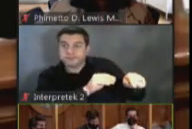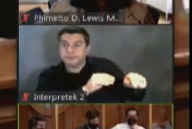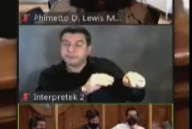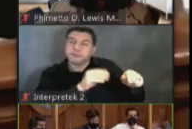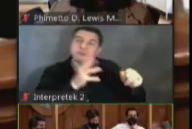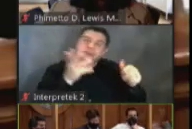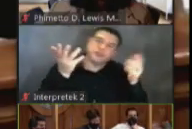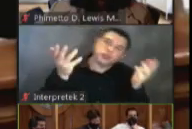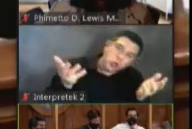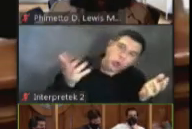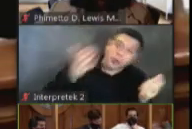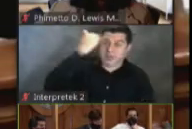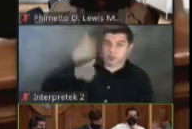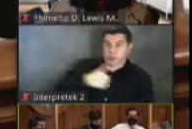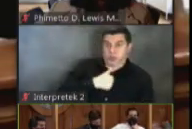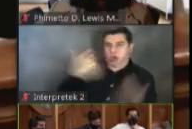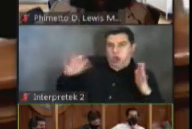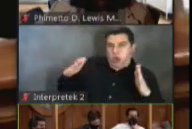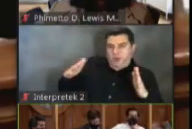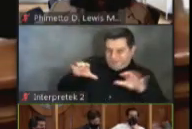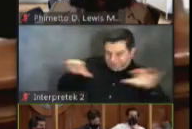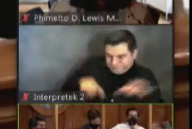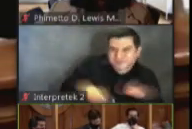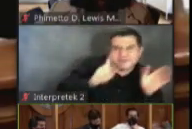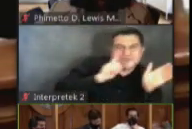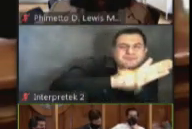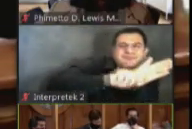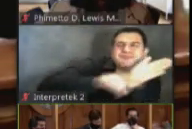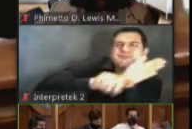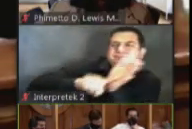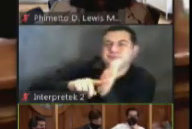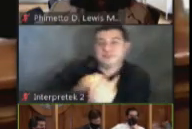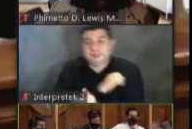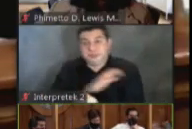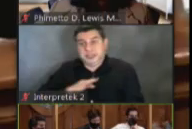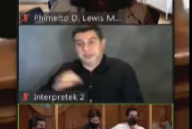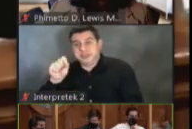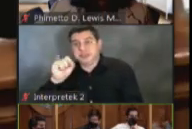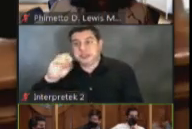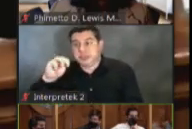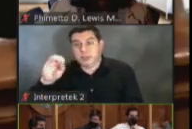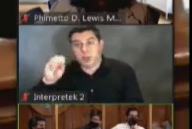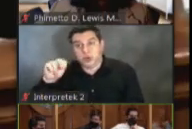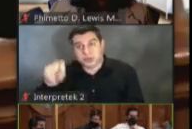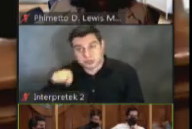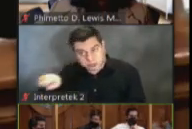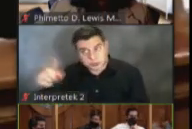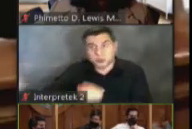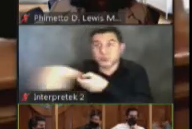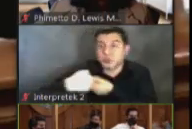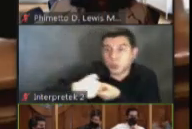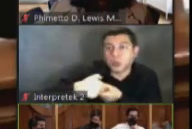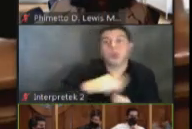research, Commissioner Simmons, you came onto the commission fully determined because you'd done your research, you'd done your field